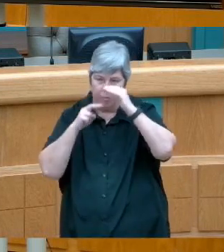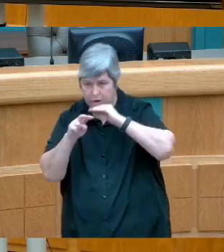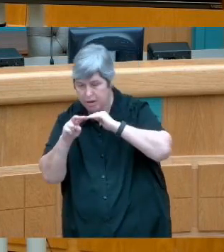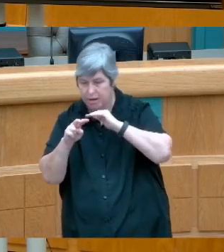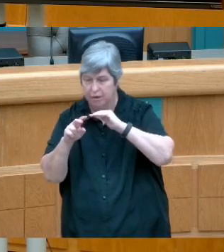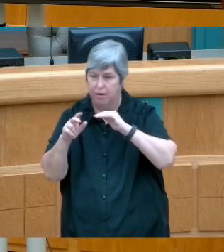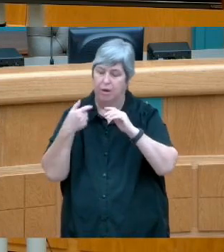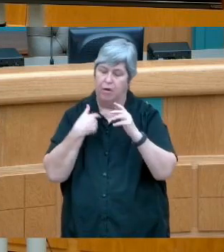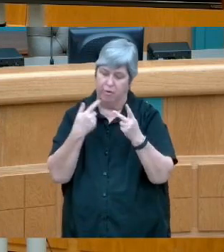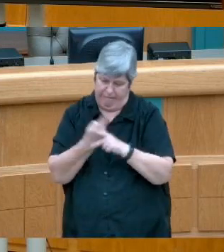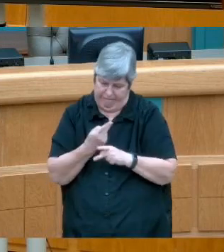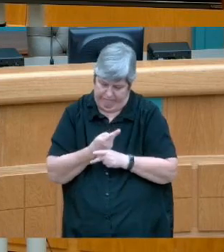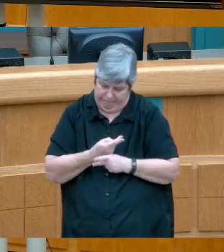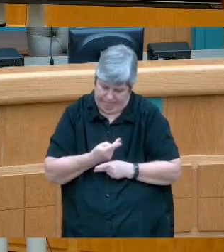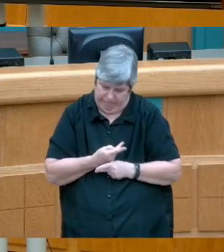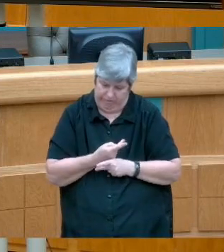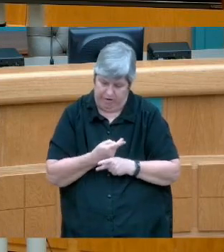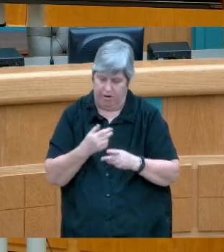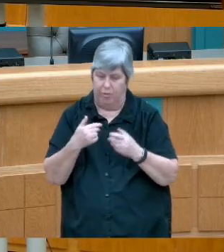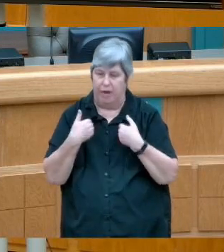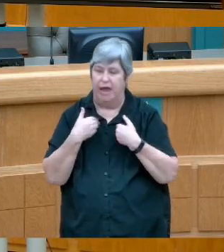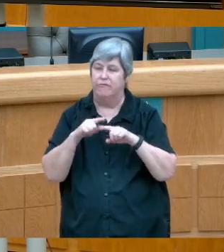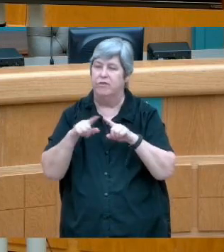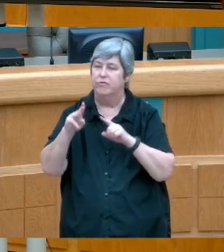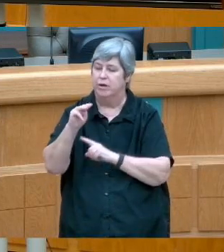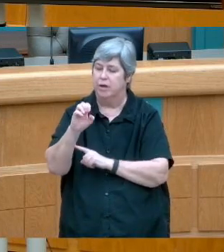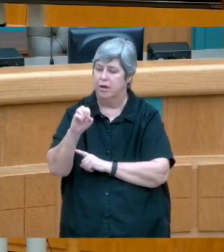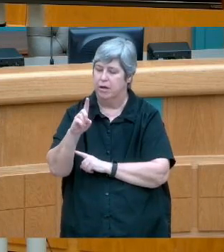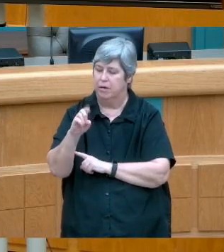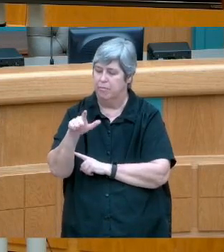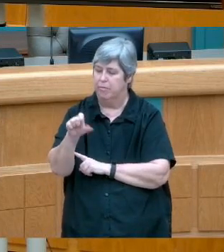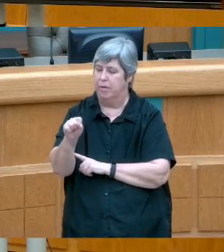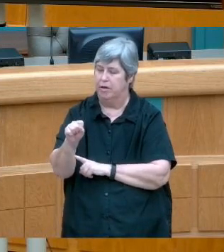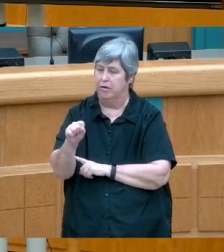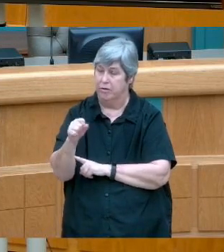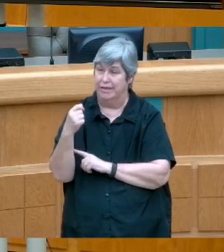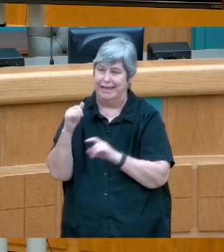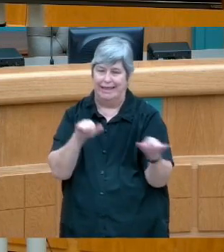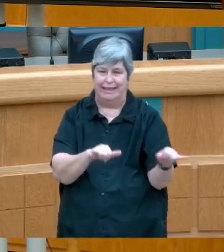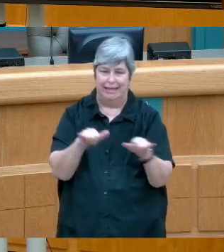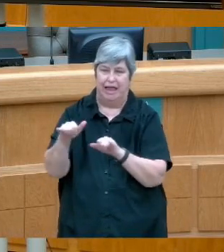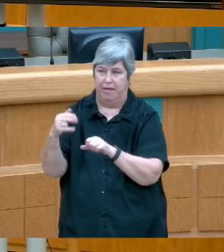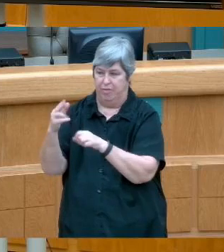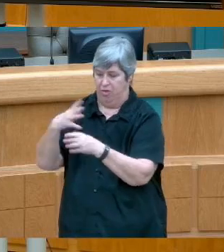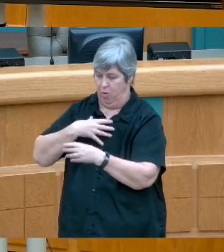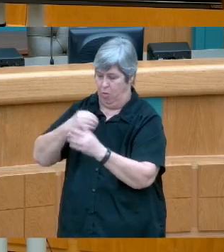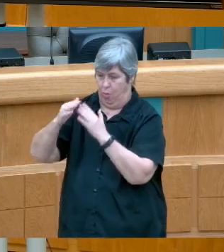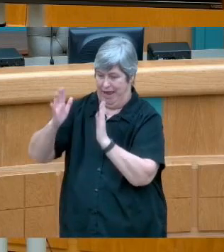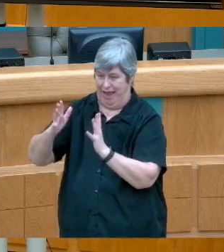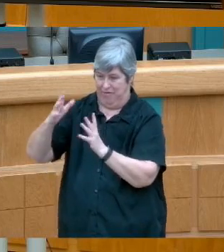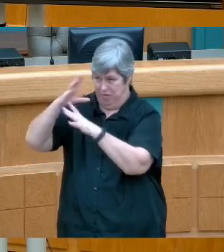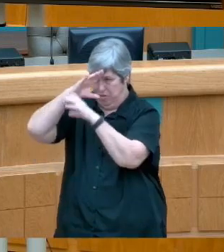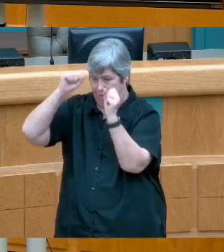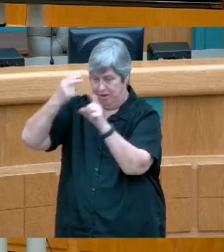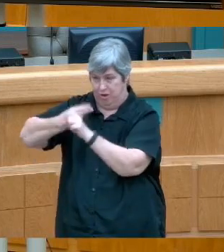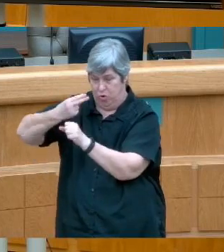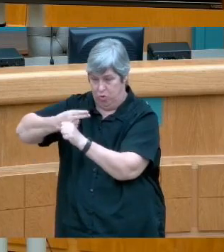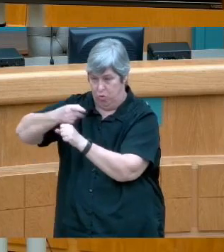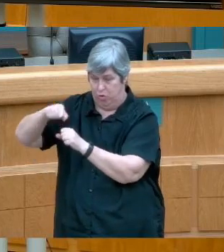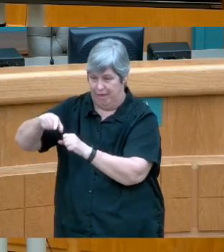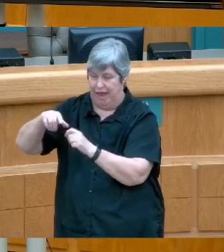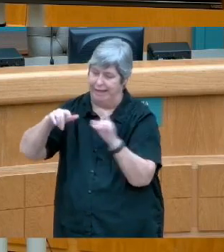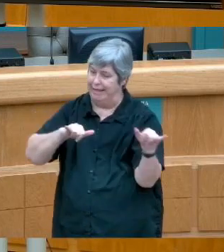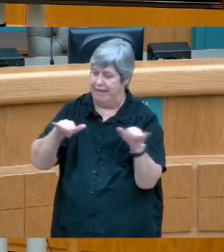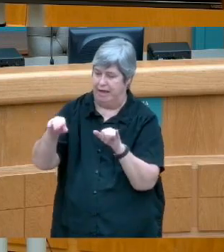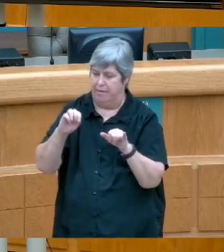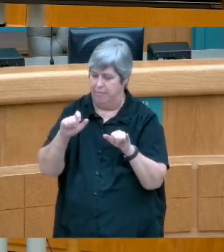running scenarios with accepted models, including one that's being used by the White House. And we're particular